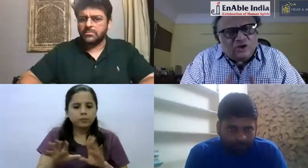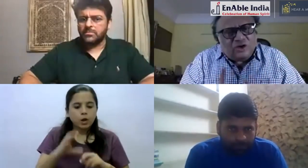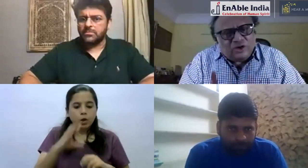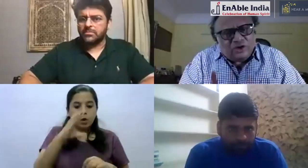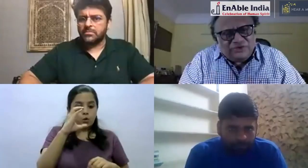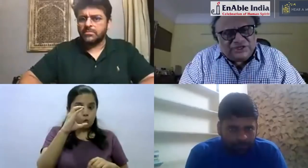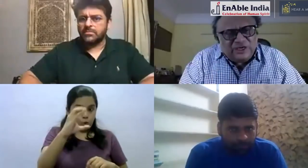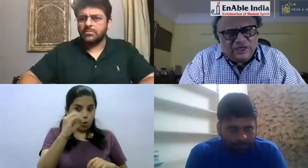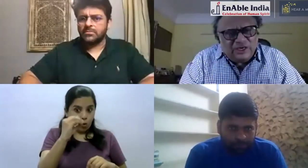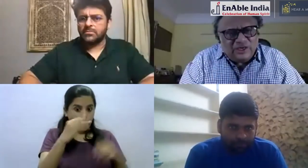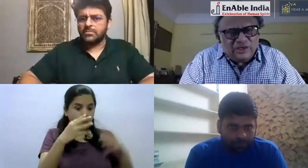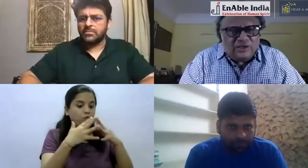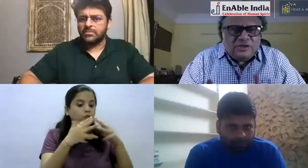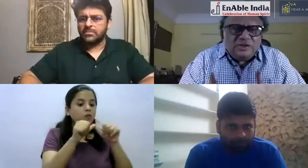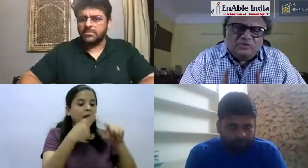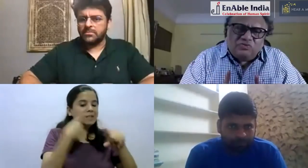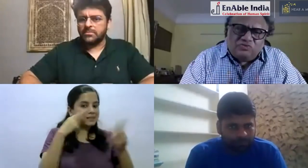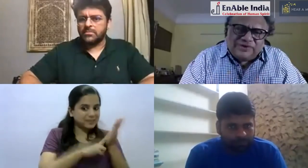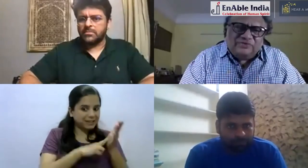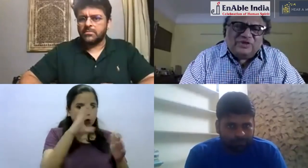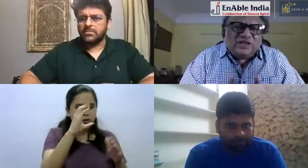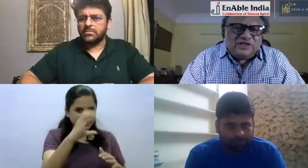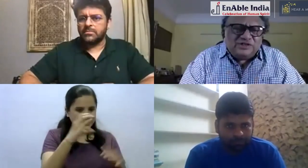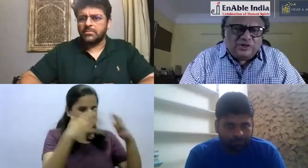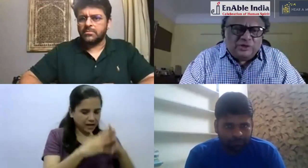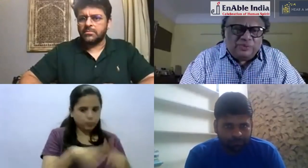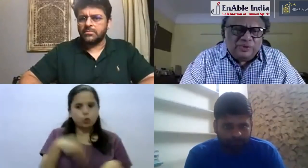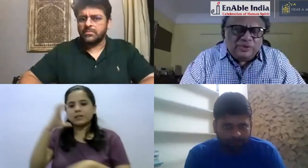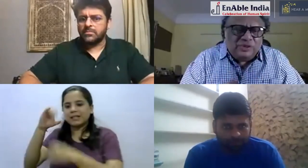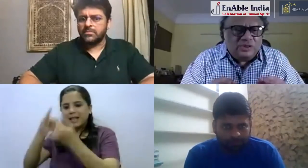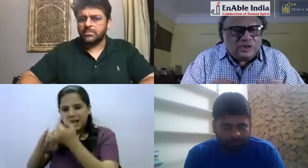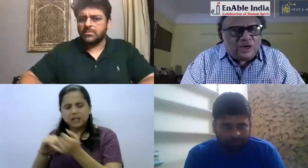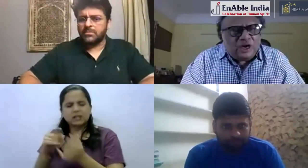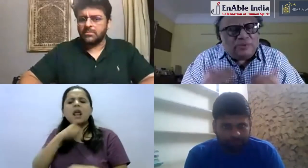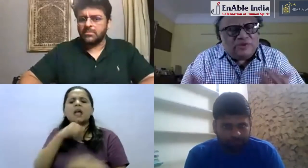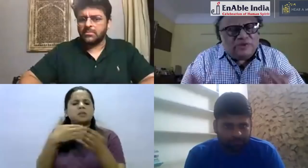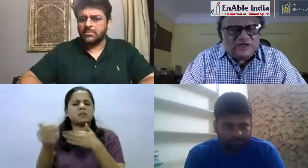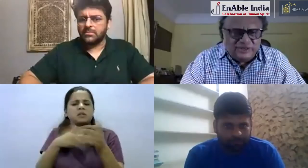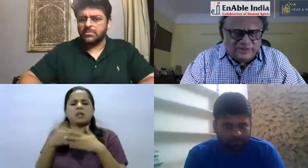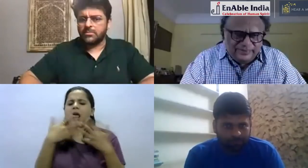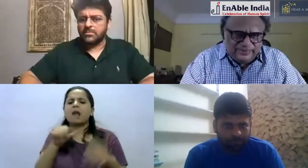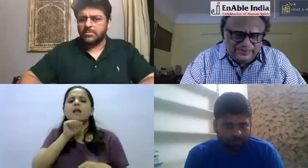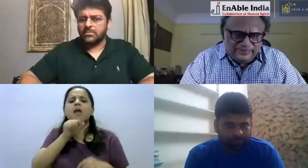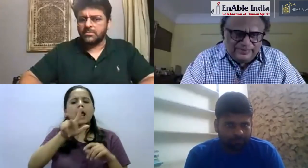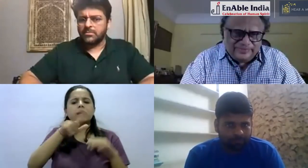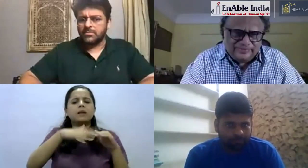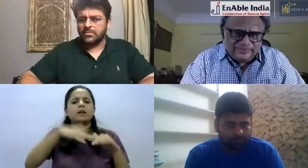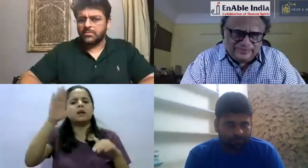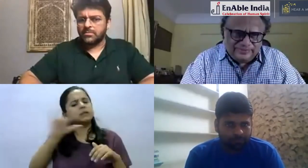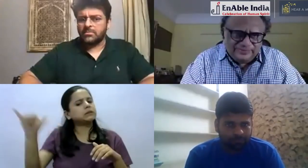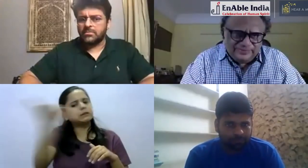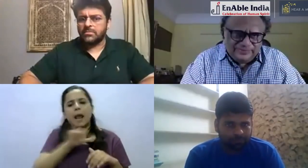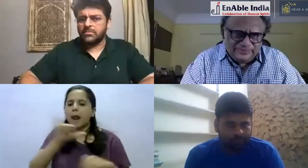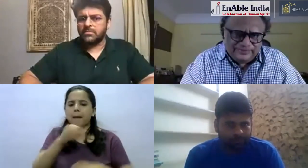Covaxin or Covishield, whatever the age group, above 18.